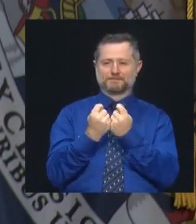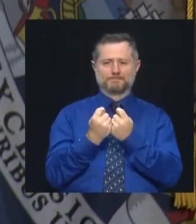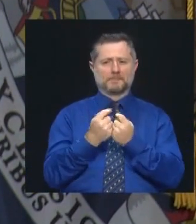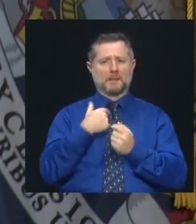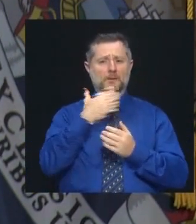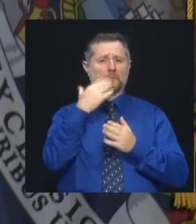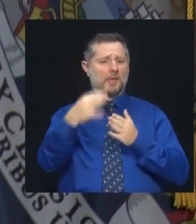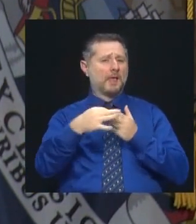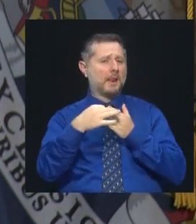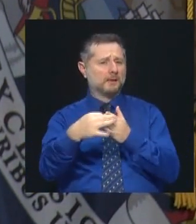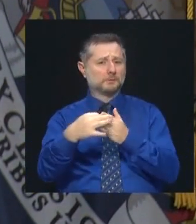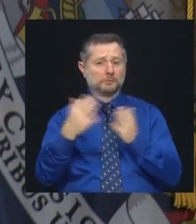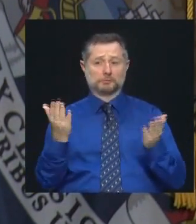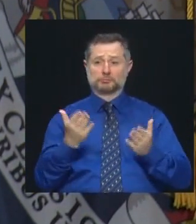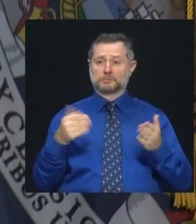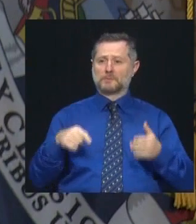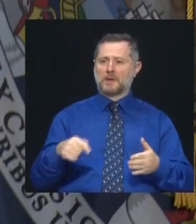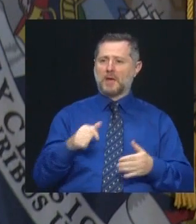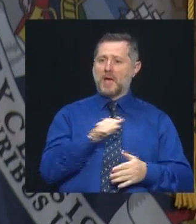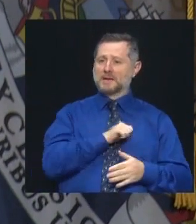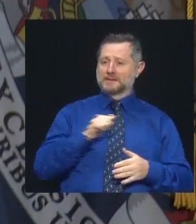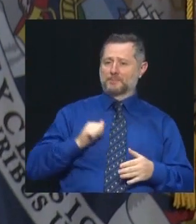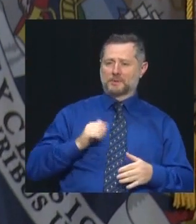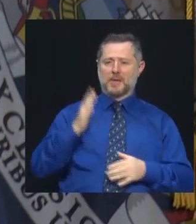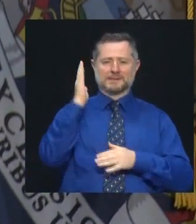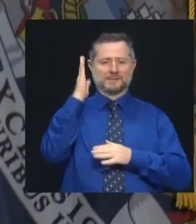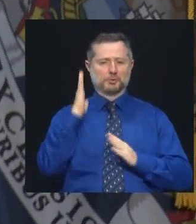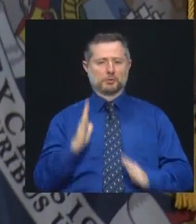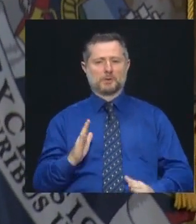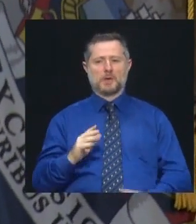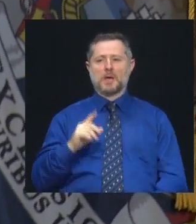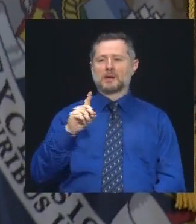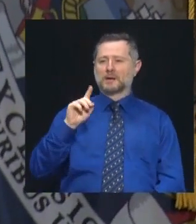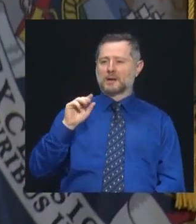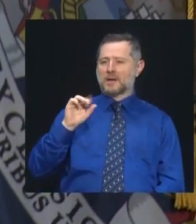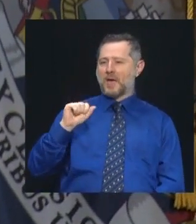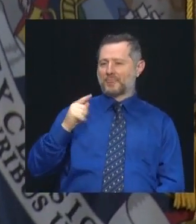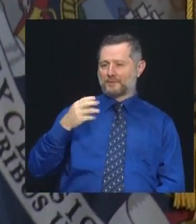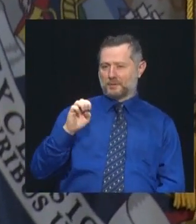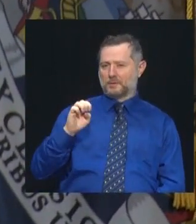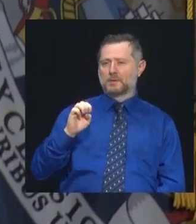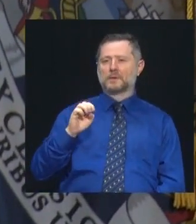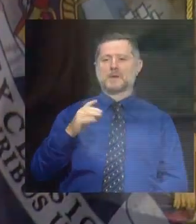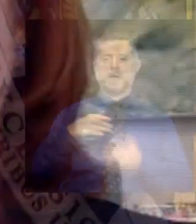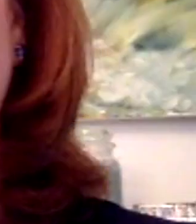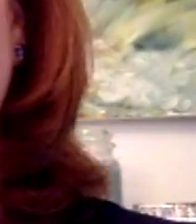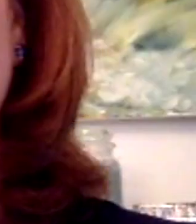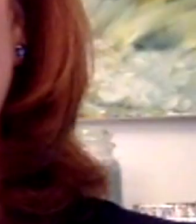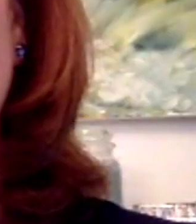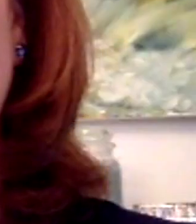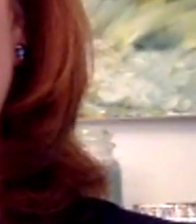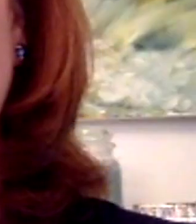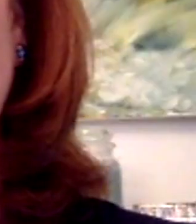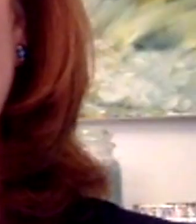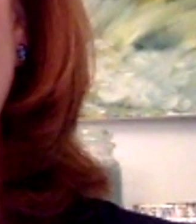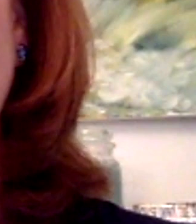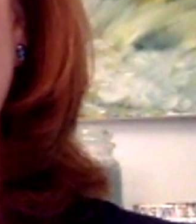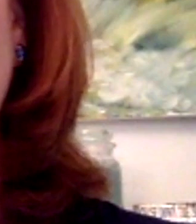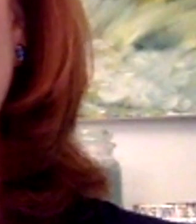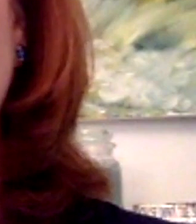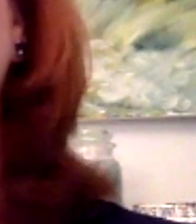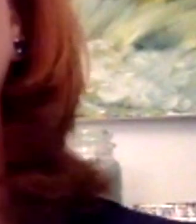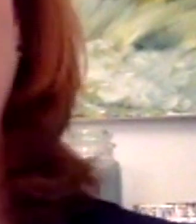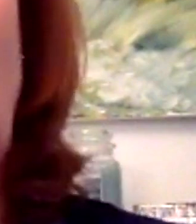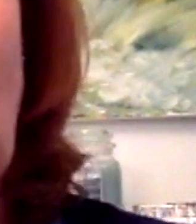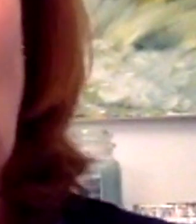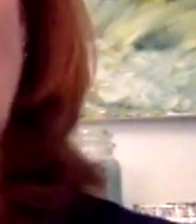And that's what it should be for sexual harassment. All right, as we mentioned, so back in 2015, you became a special